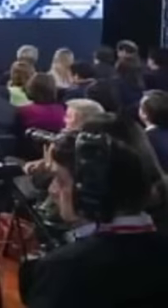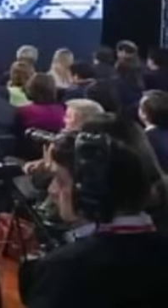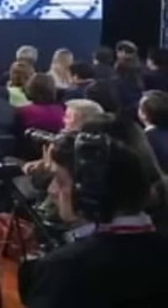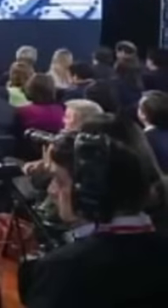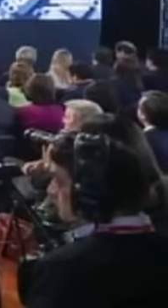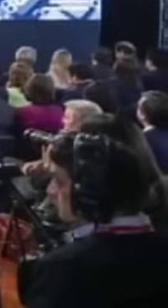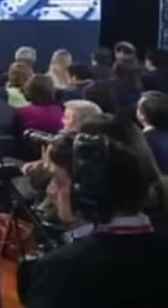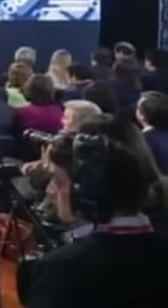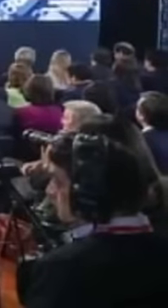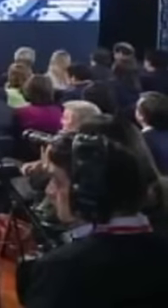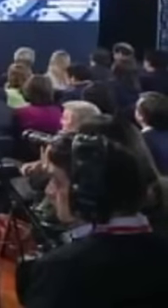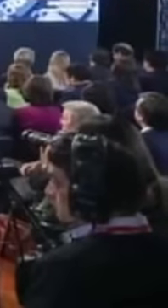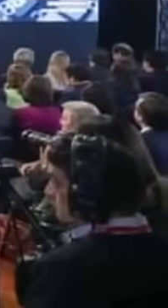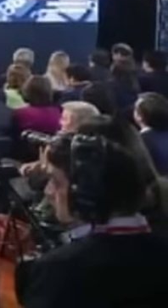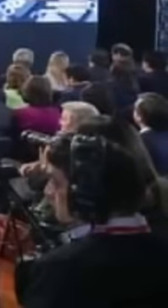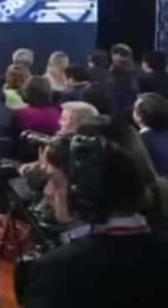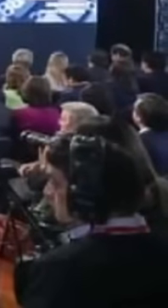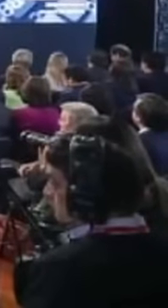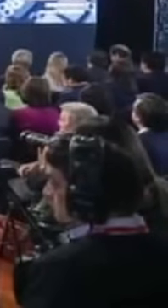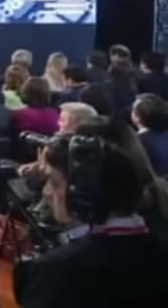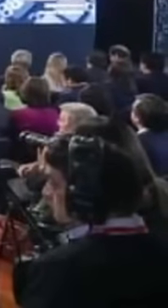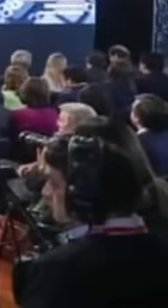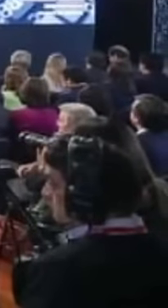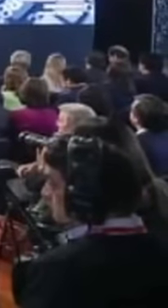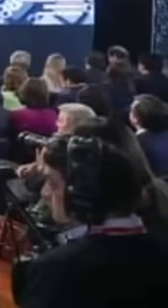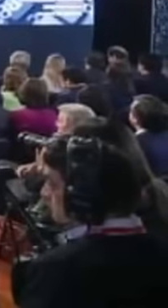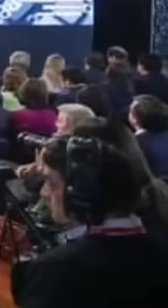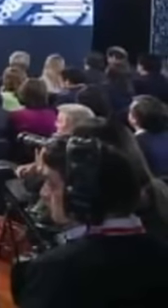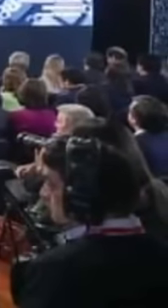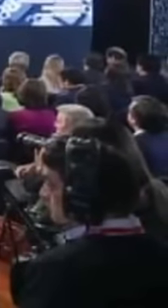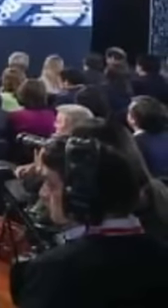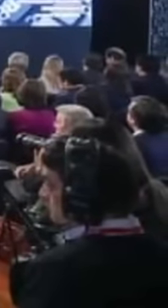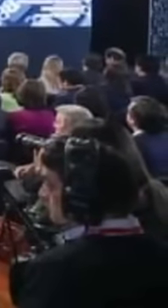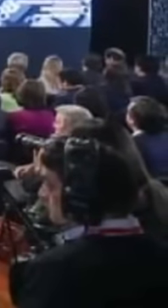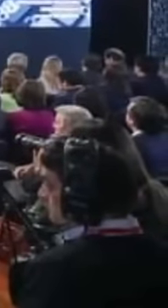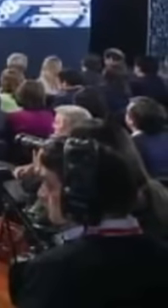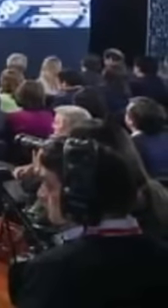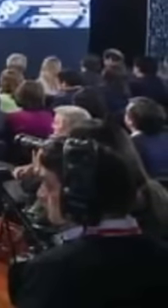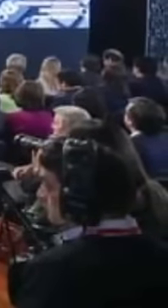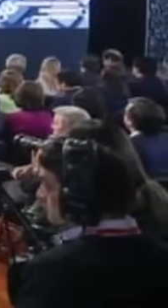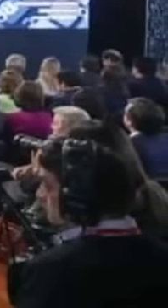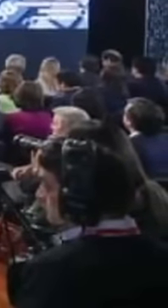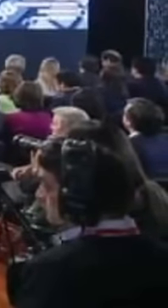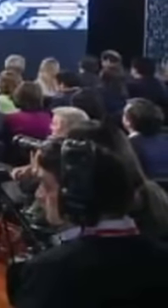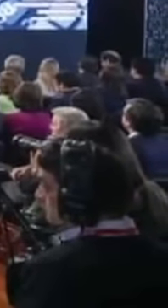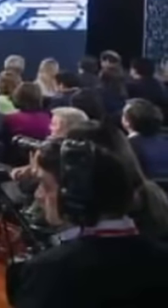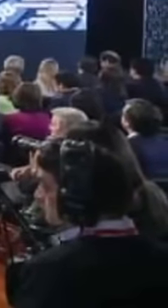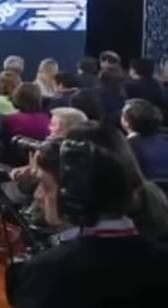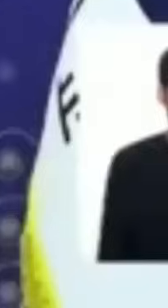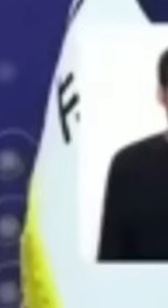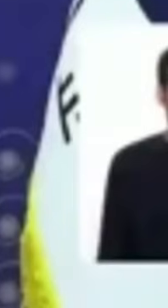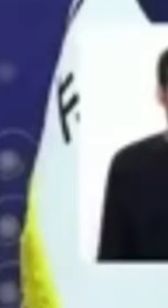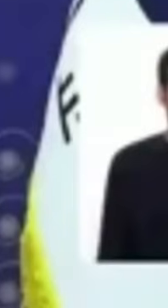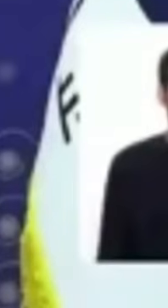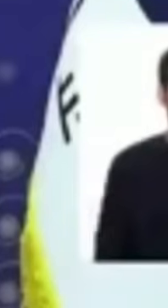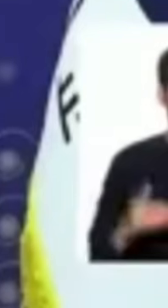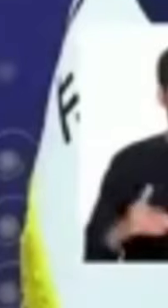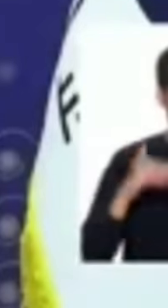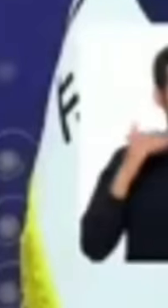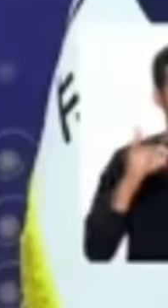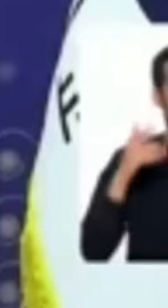crecimiento económico, fomentar la inversión y facilitar el intercambio comercial en la región.